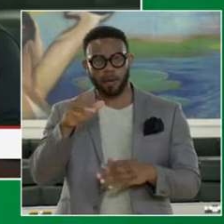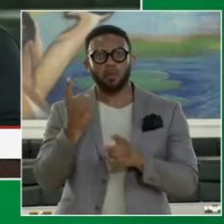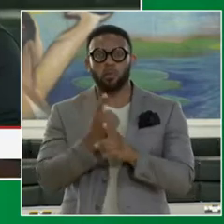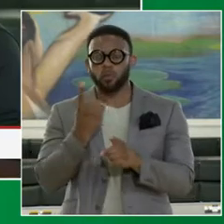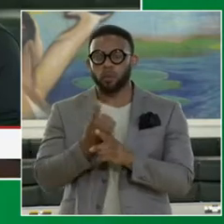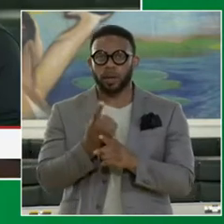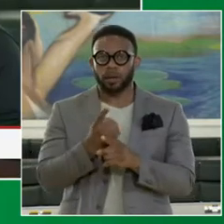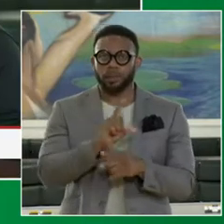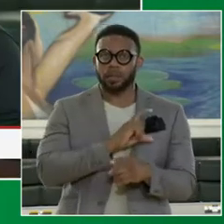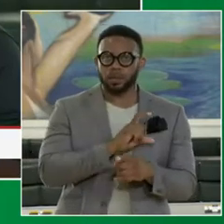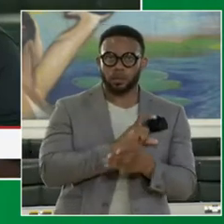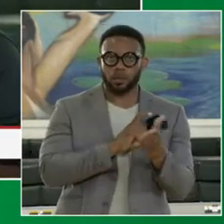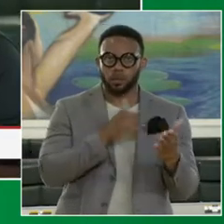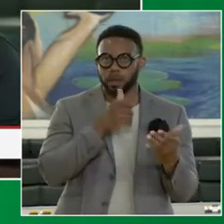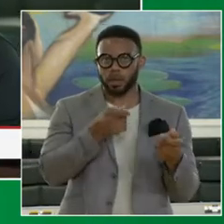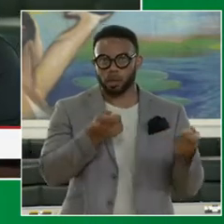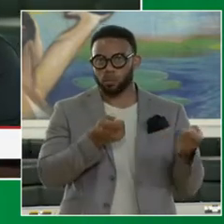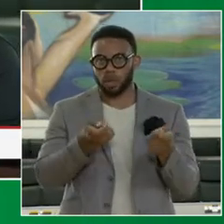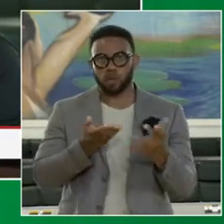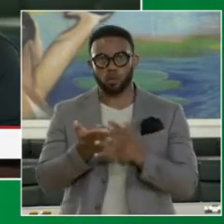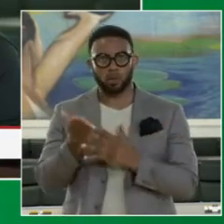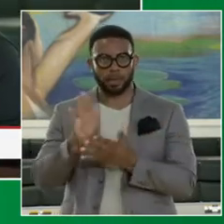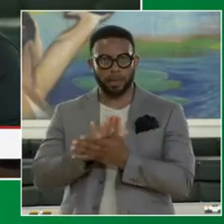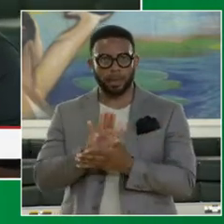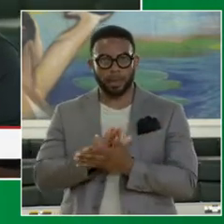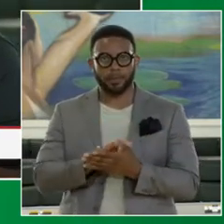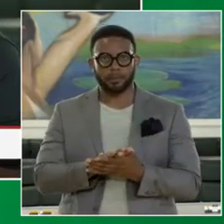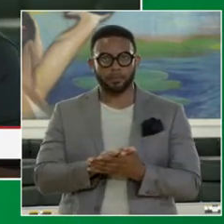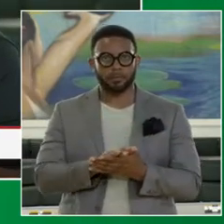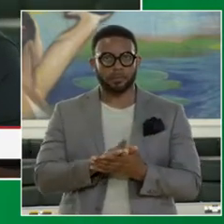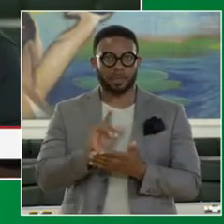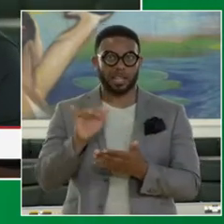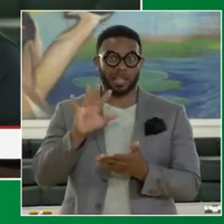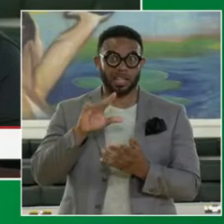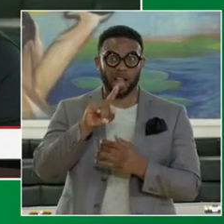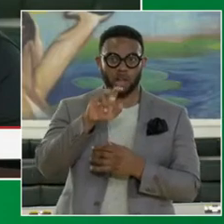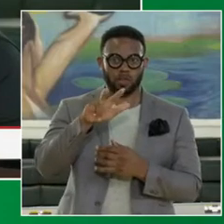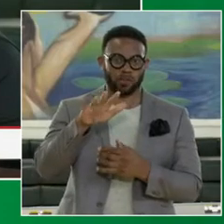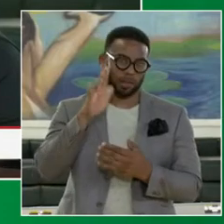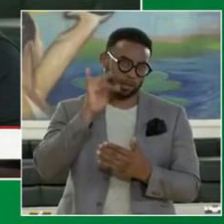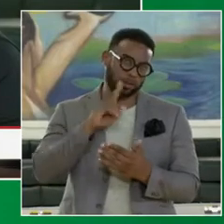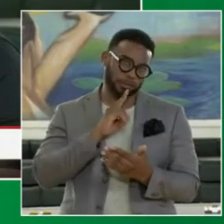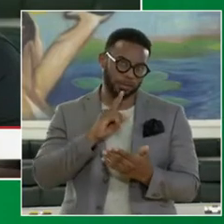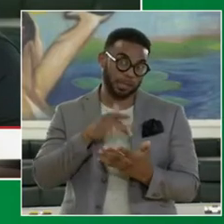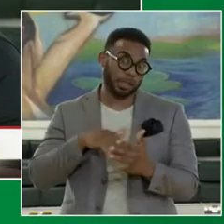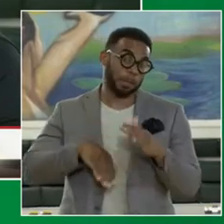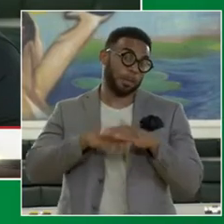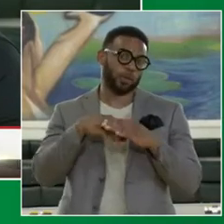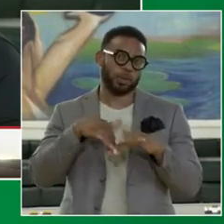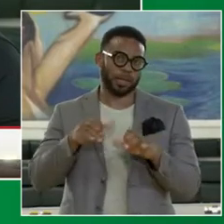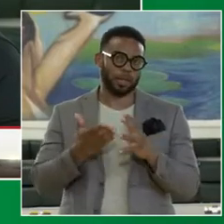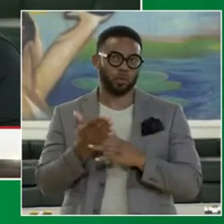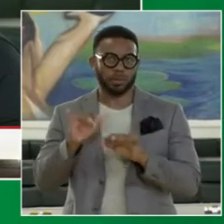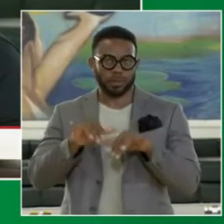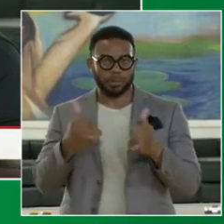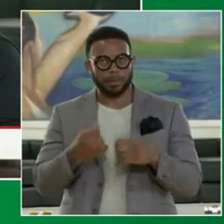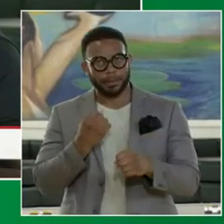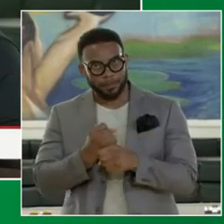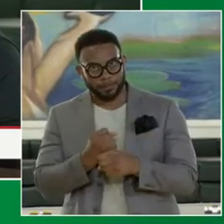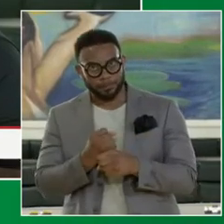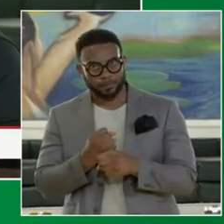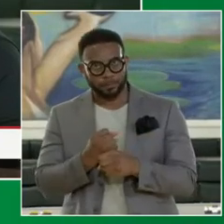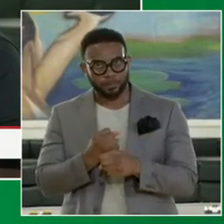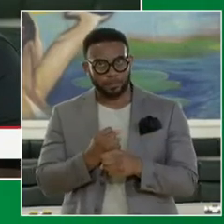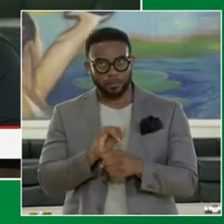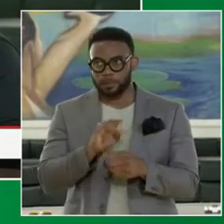regular police officers that we can bring through the academy. And it's 135 because that's as much as we can get through our system this year.